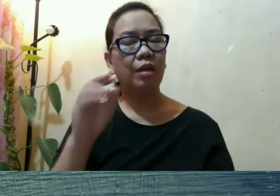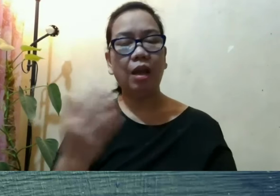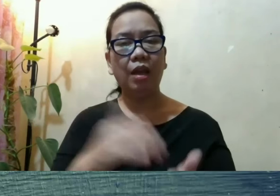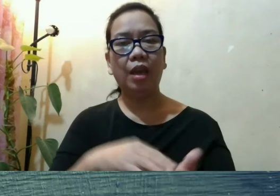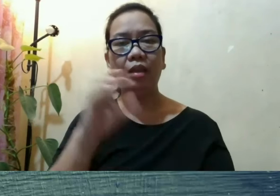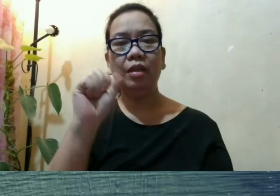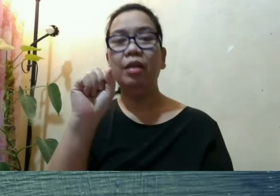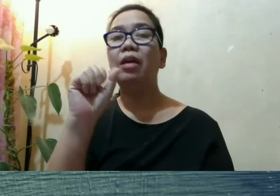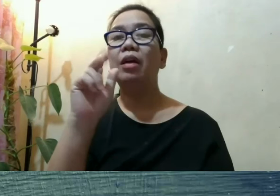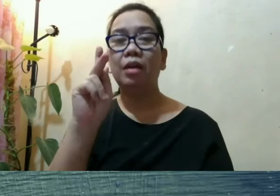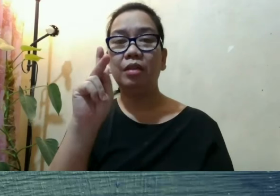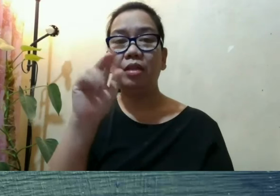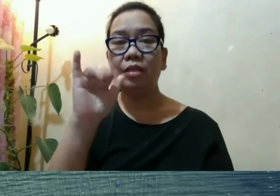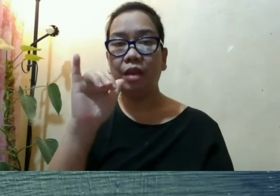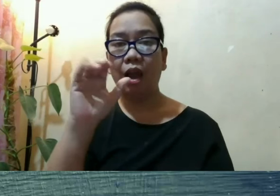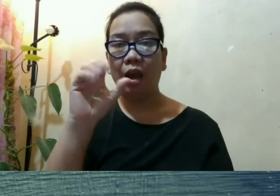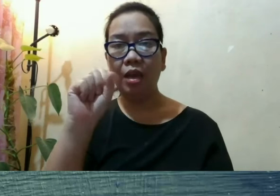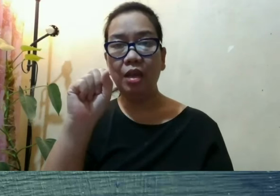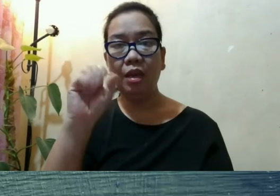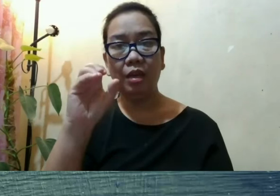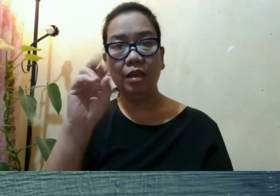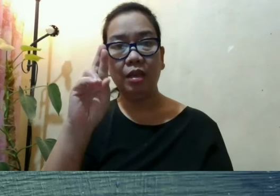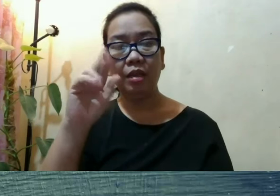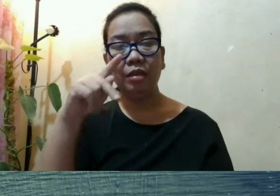This again, the sky